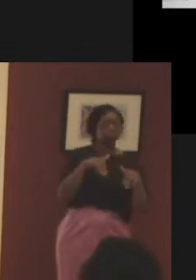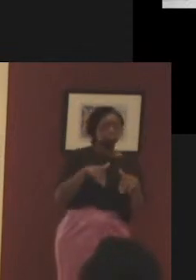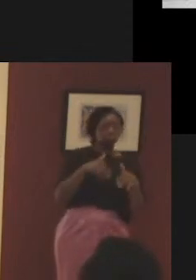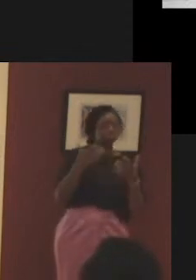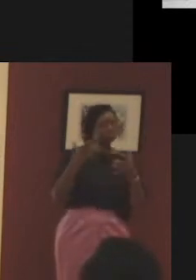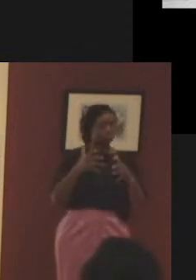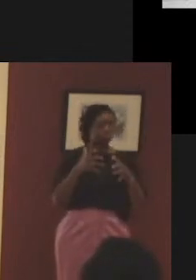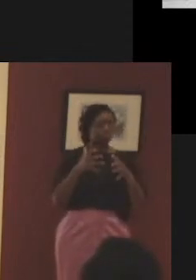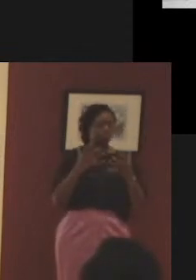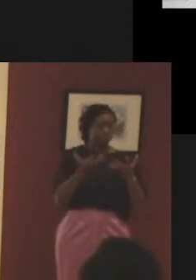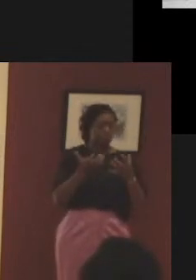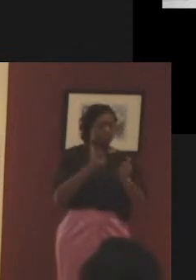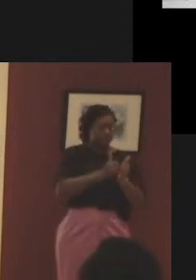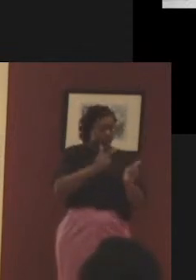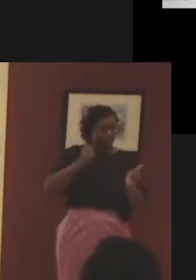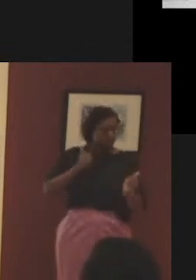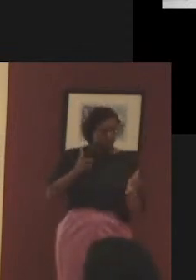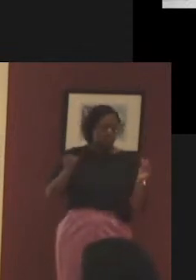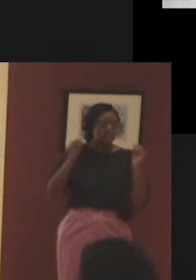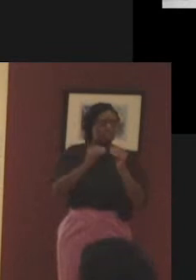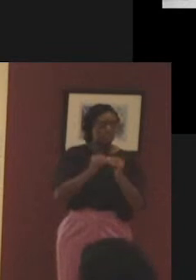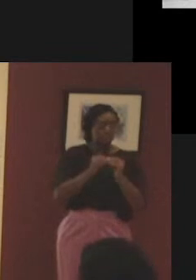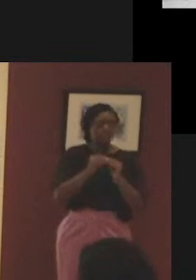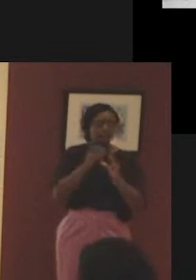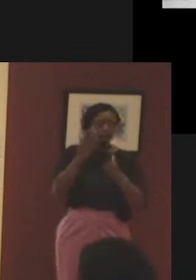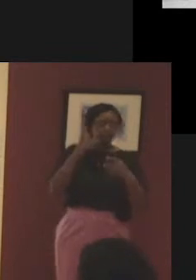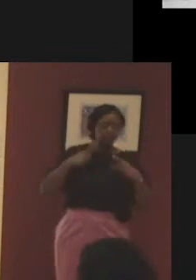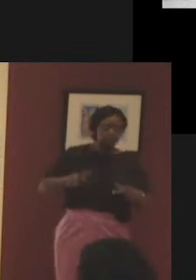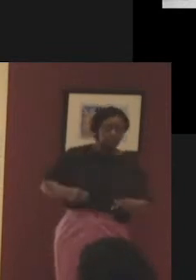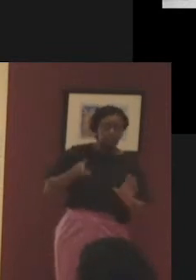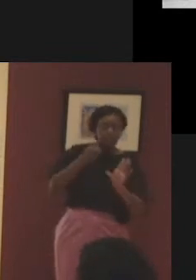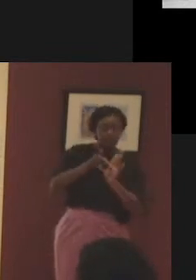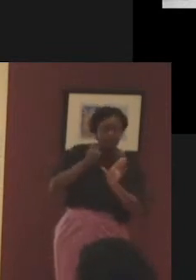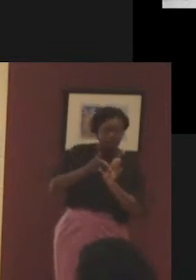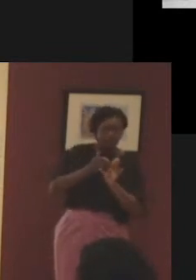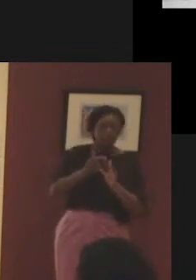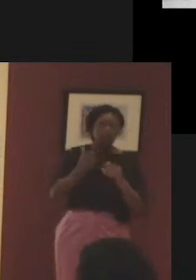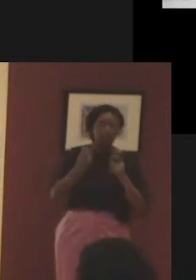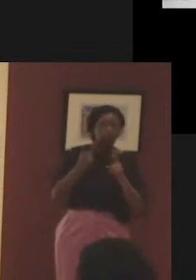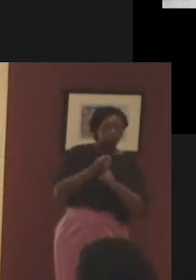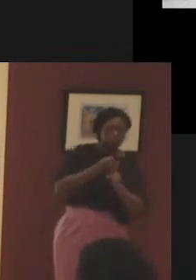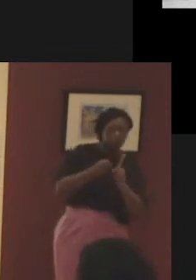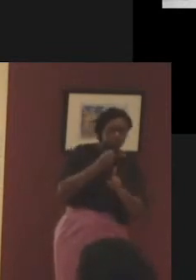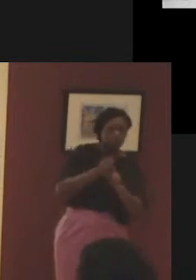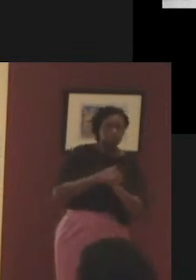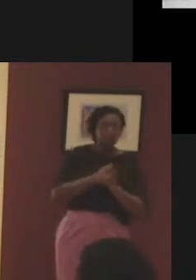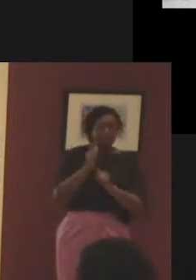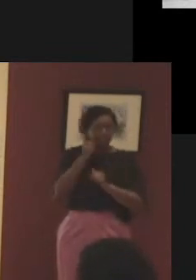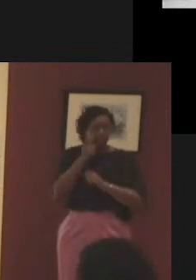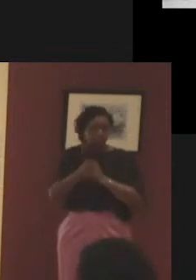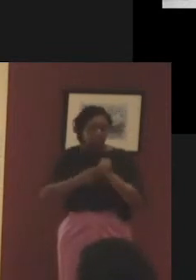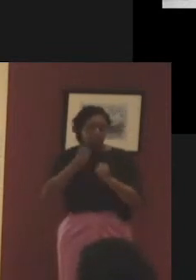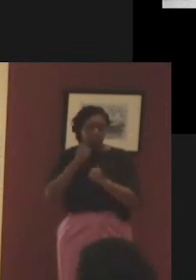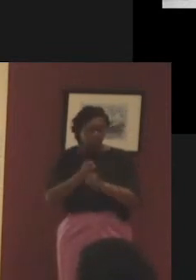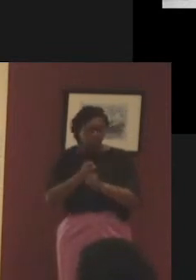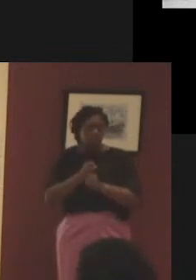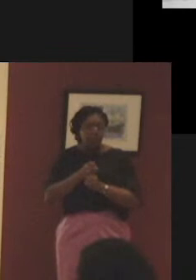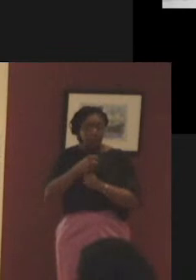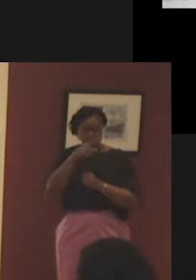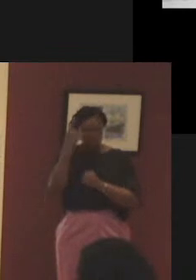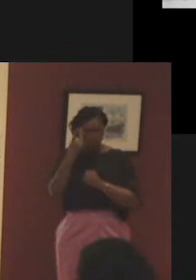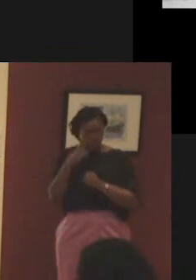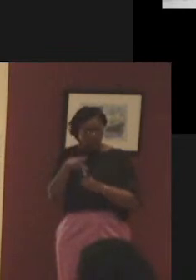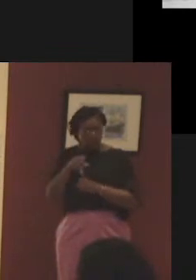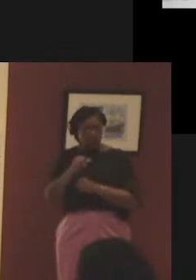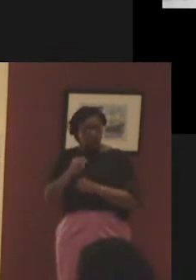further physical or psychological abuse. In the years before the emergence of the Black Panthers, who advocated for the open carry